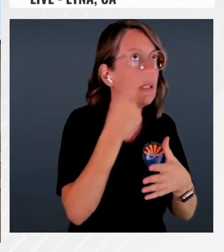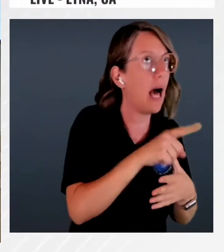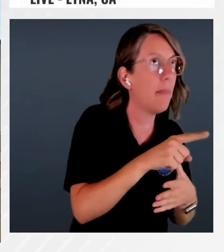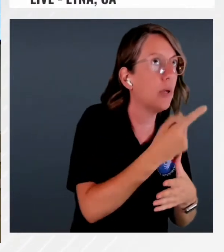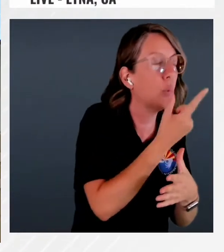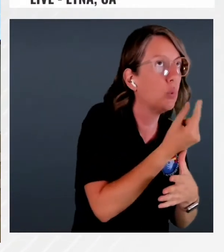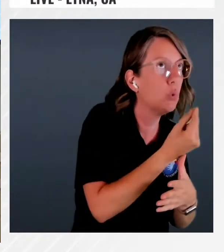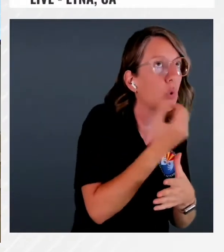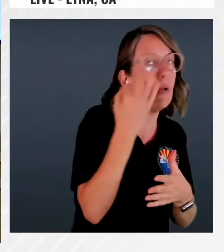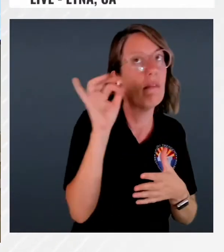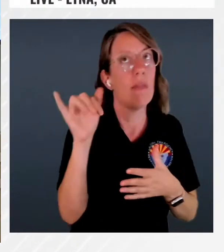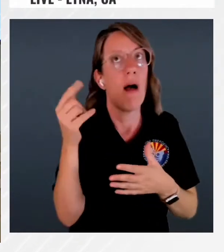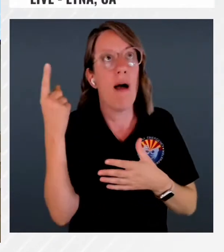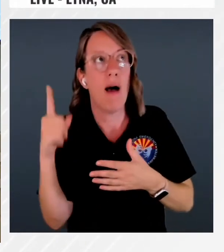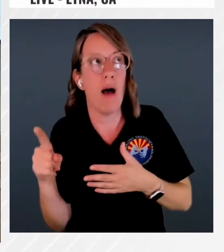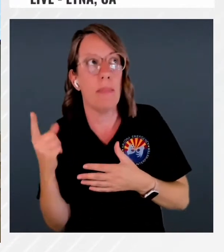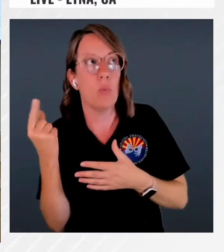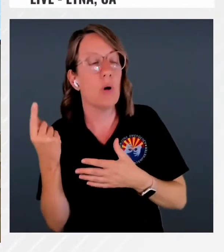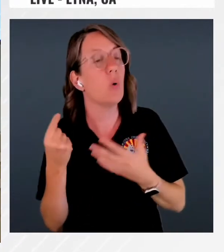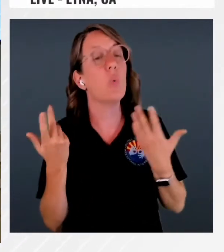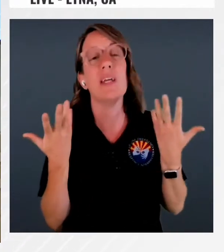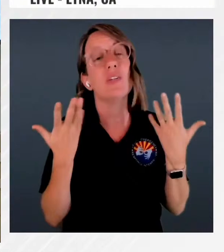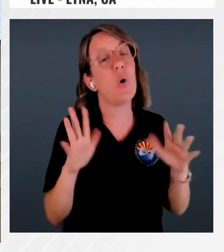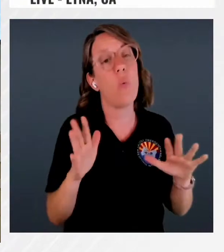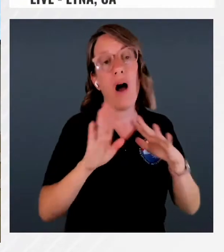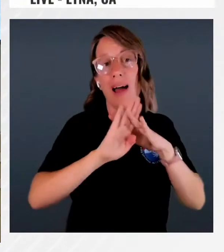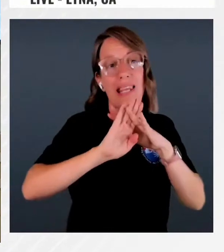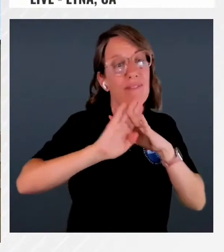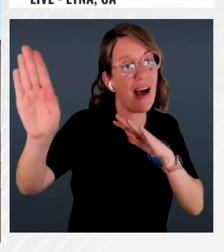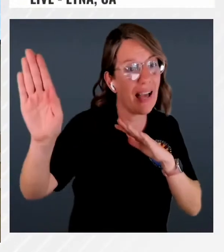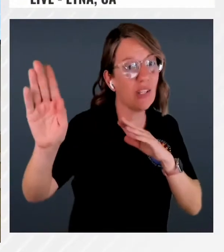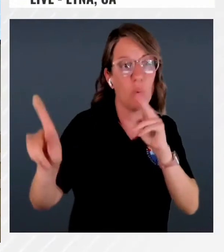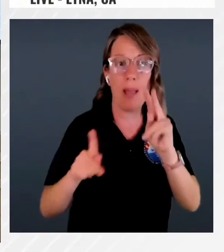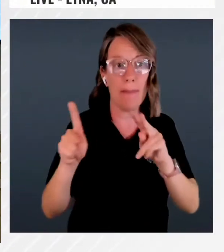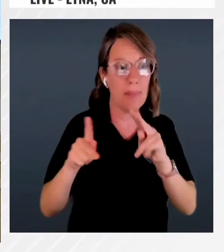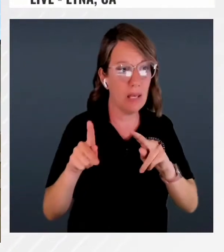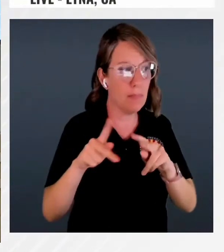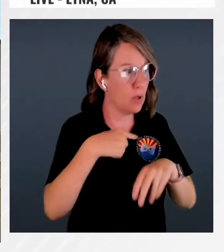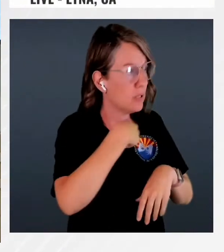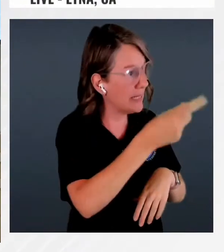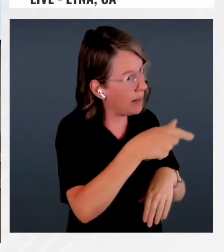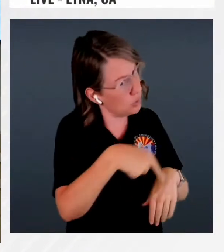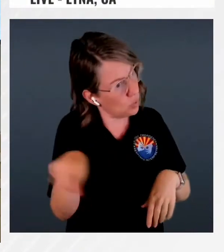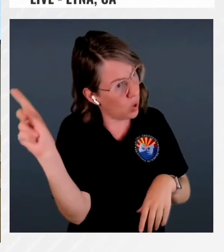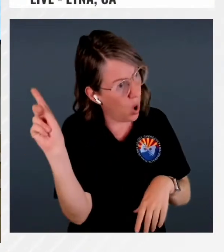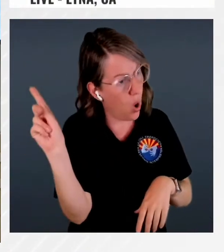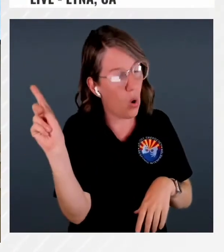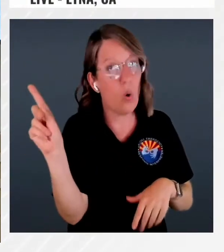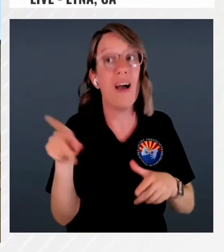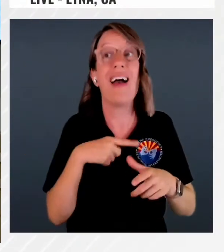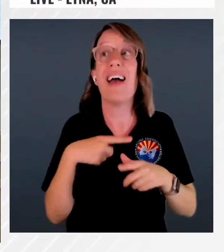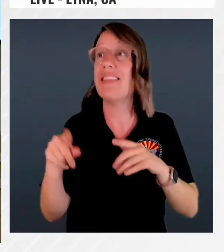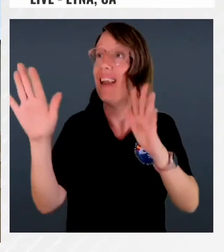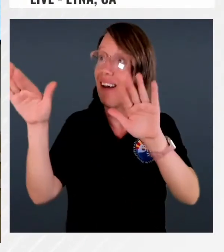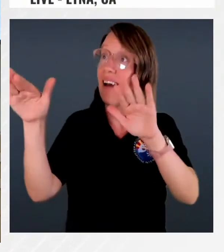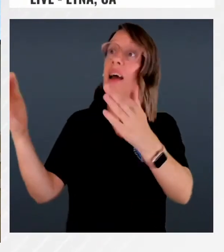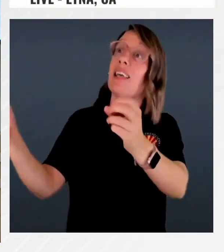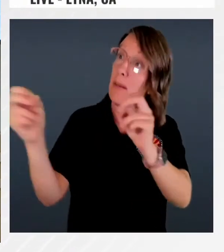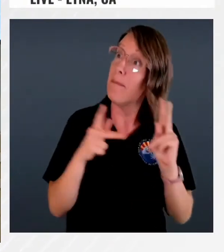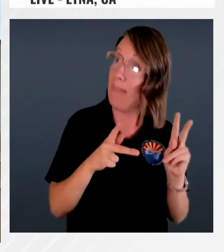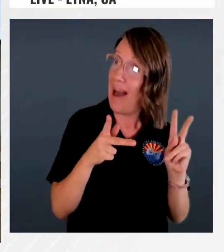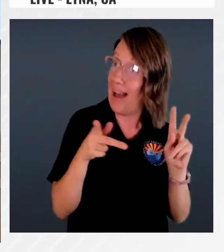to evacuate people and then bring them back into a zone only to then re-evacuate